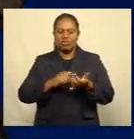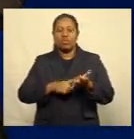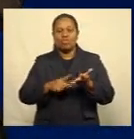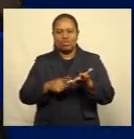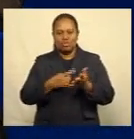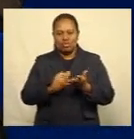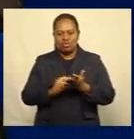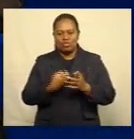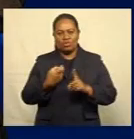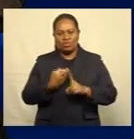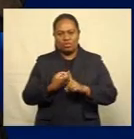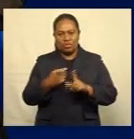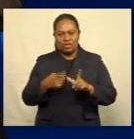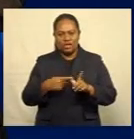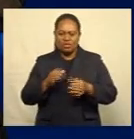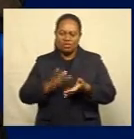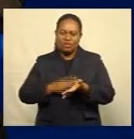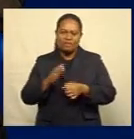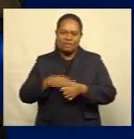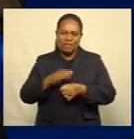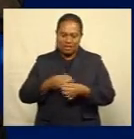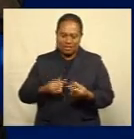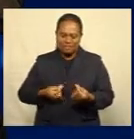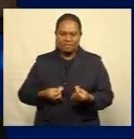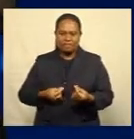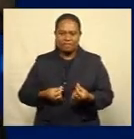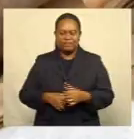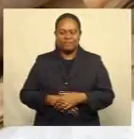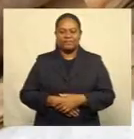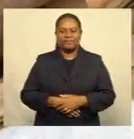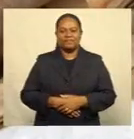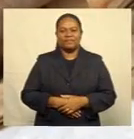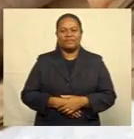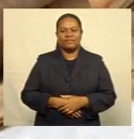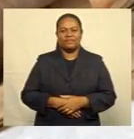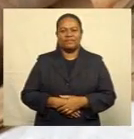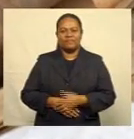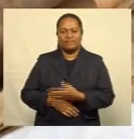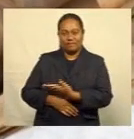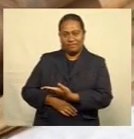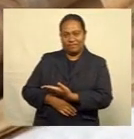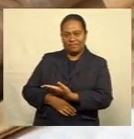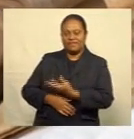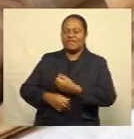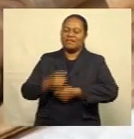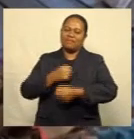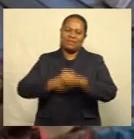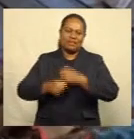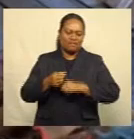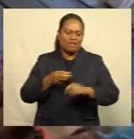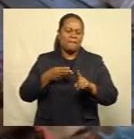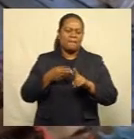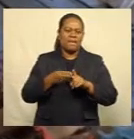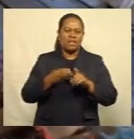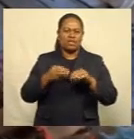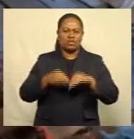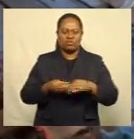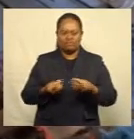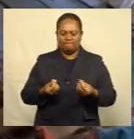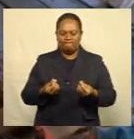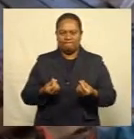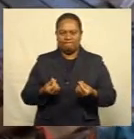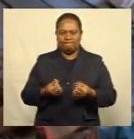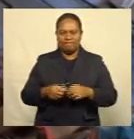used in rolling a suki. Eleanor Torangaivu has the story. Seleuca has now become a main source of income for villagers